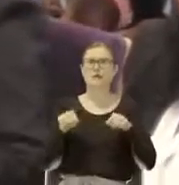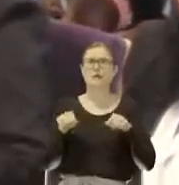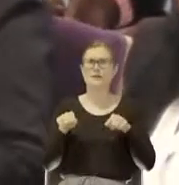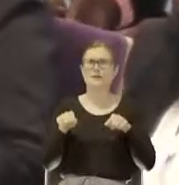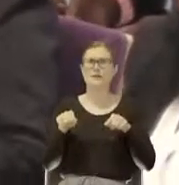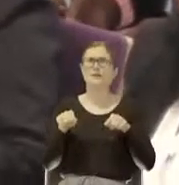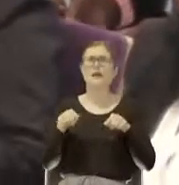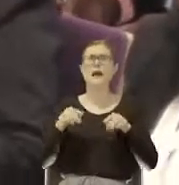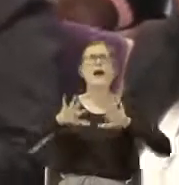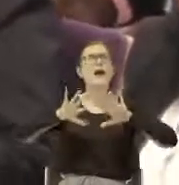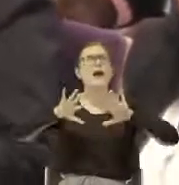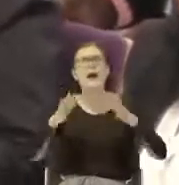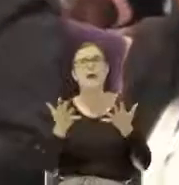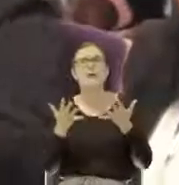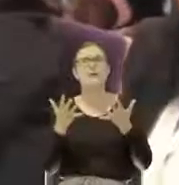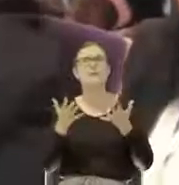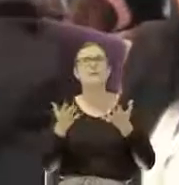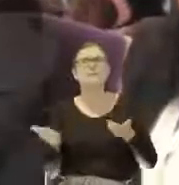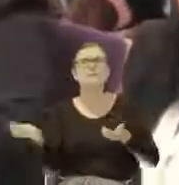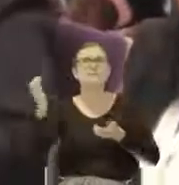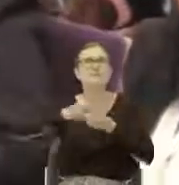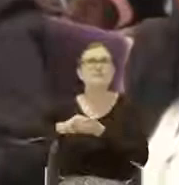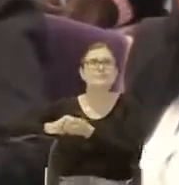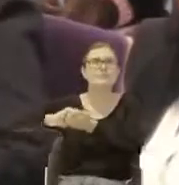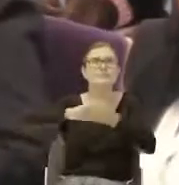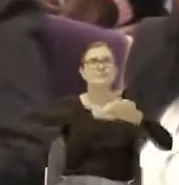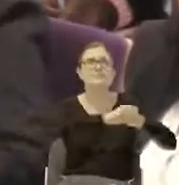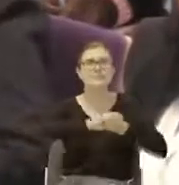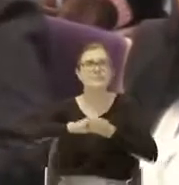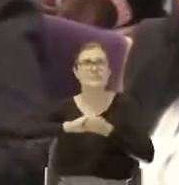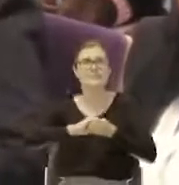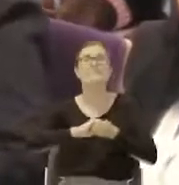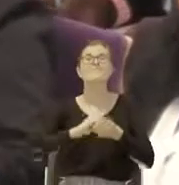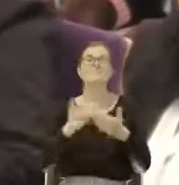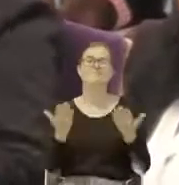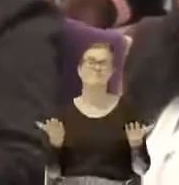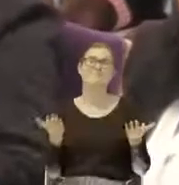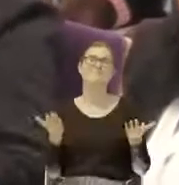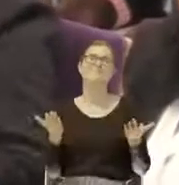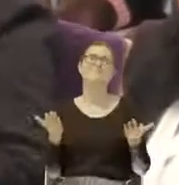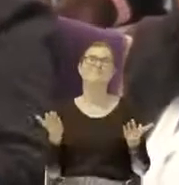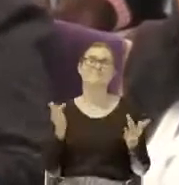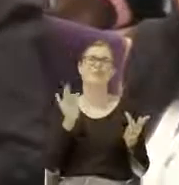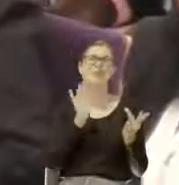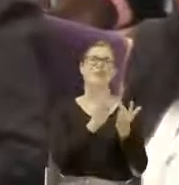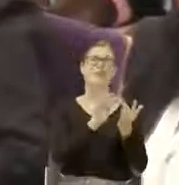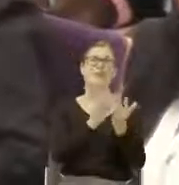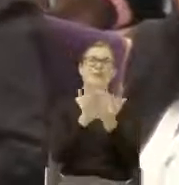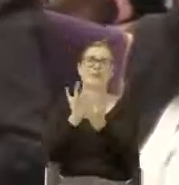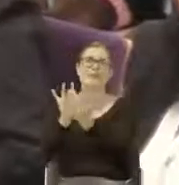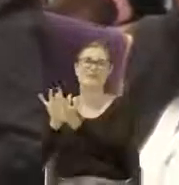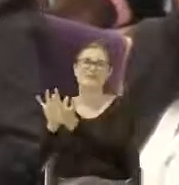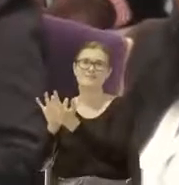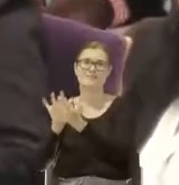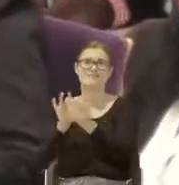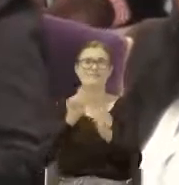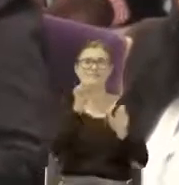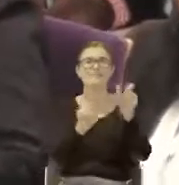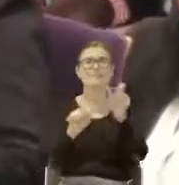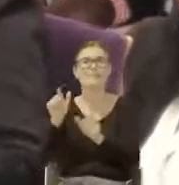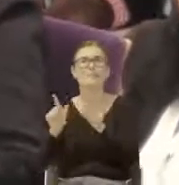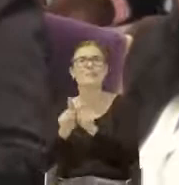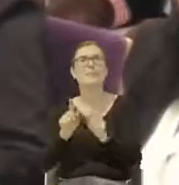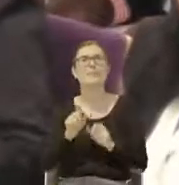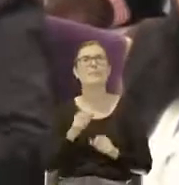sector. We meet them separately, your private sector, your gender groups. I